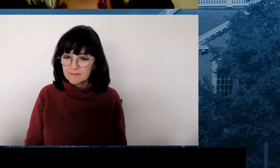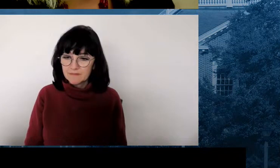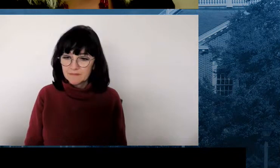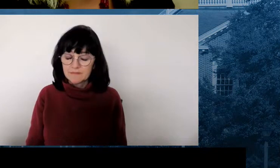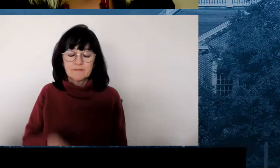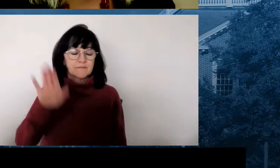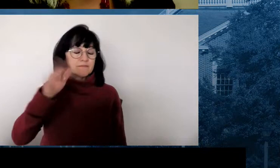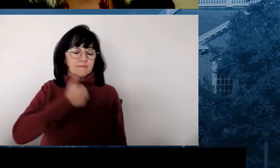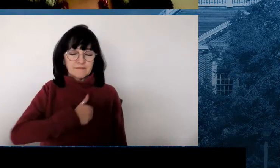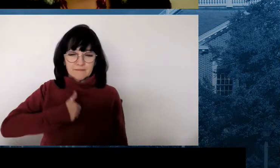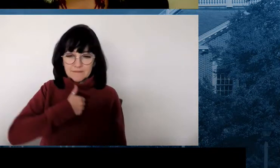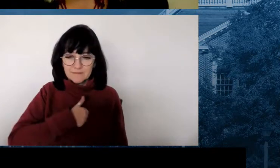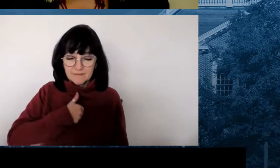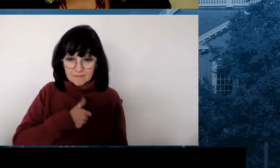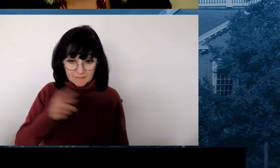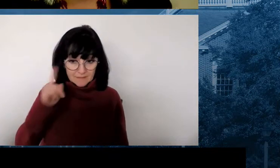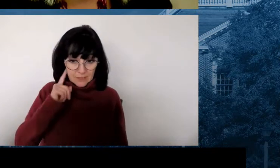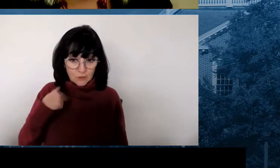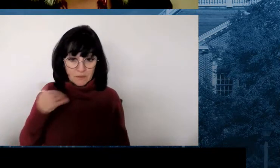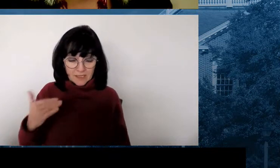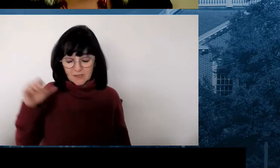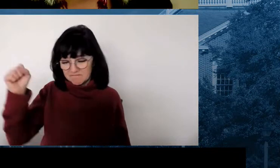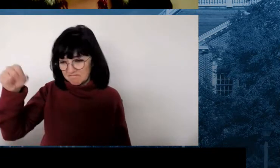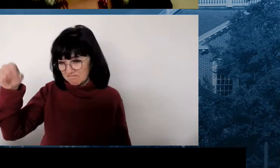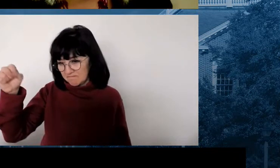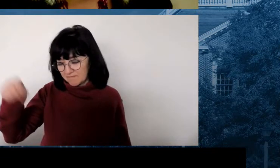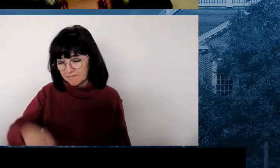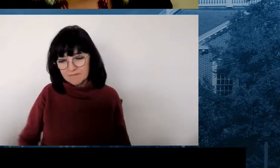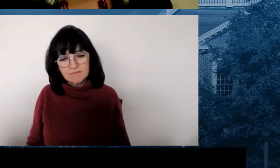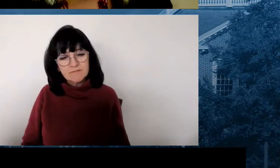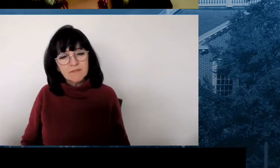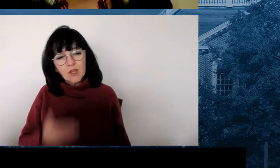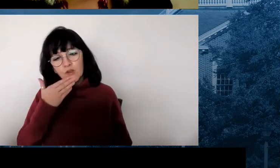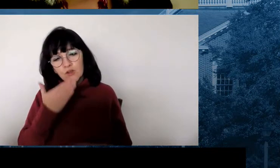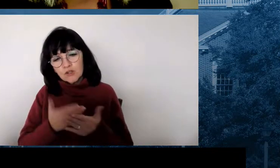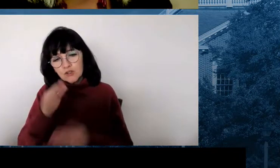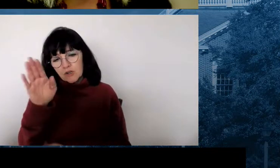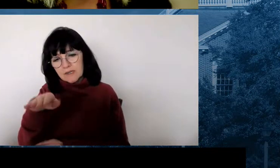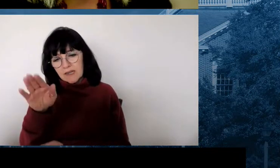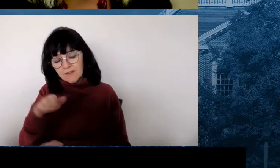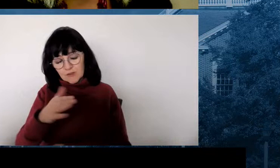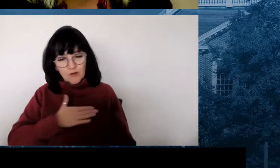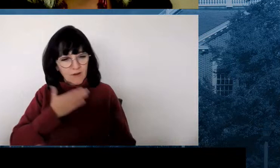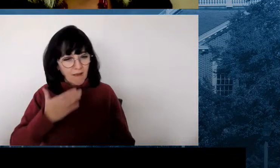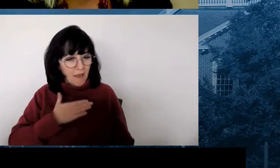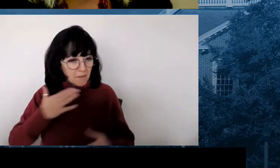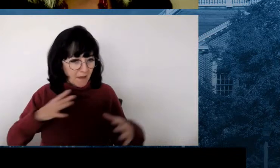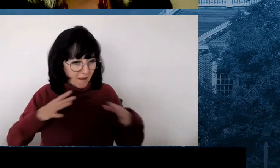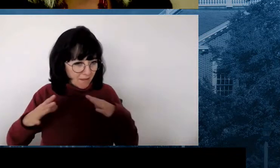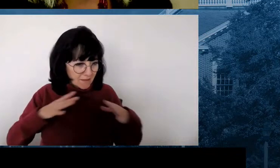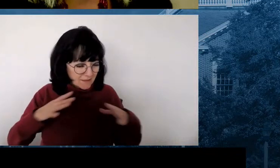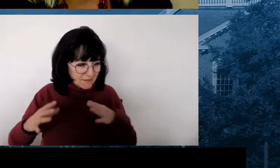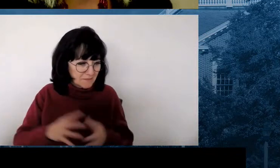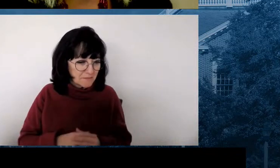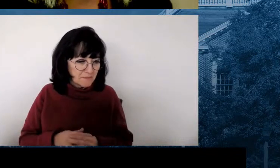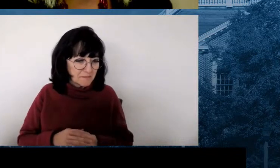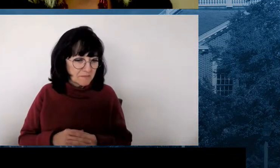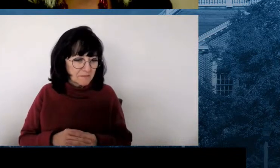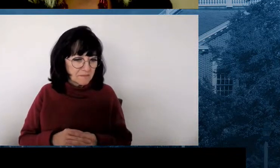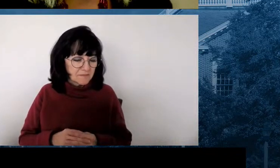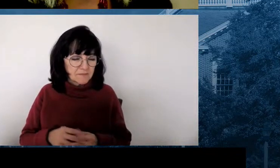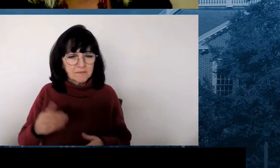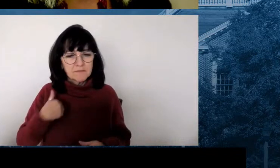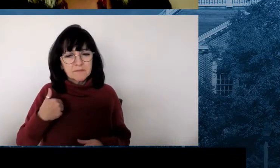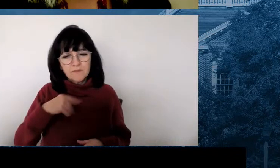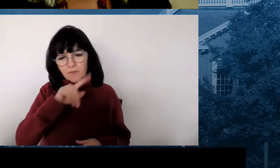Hi, sorry about that. You got me now? Yep. All right. Good afternoon, everyone. Happy holidays. Quick question